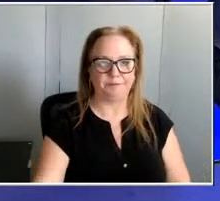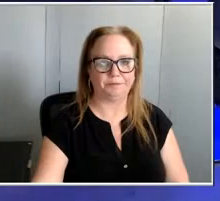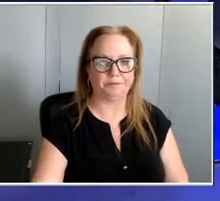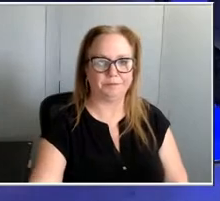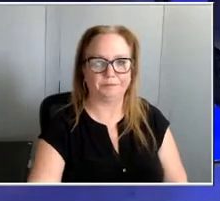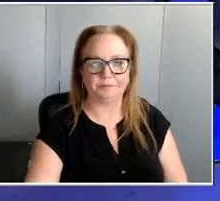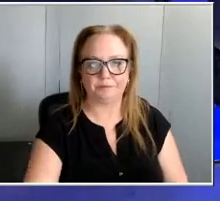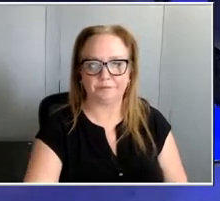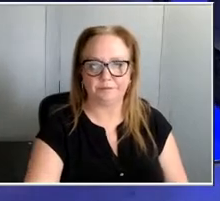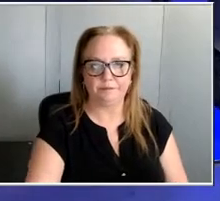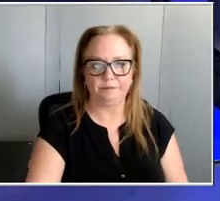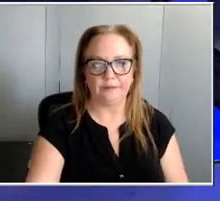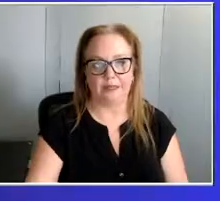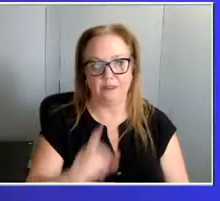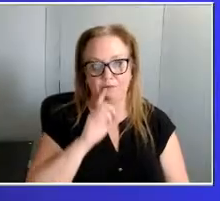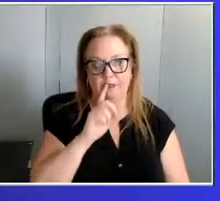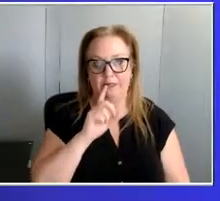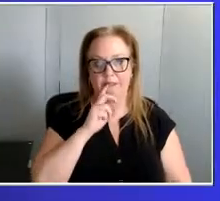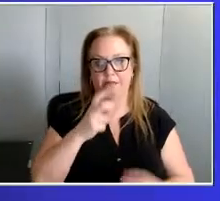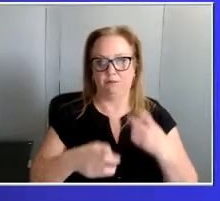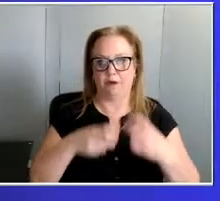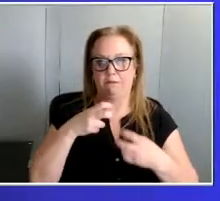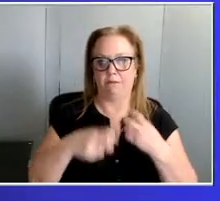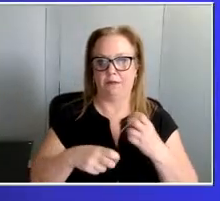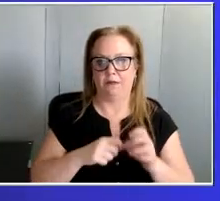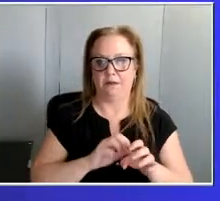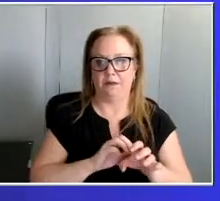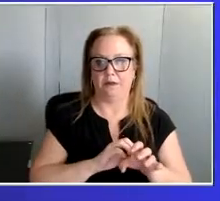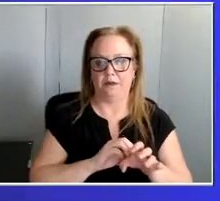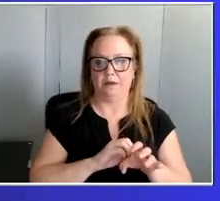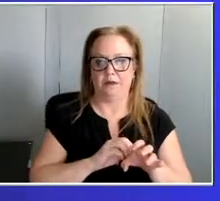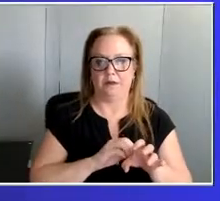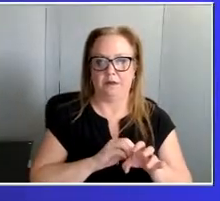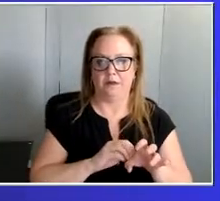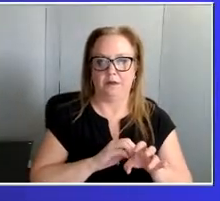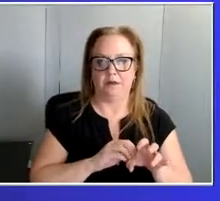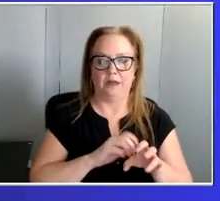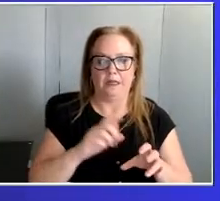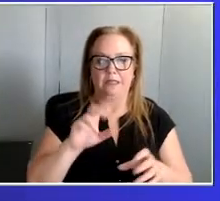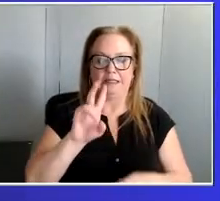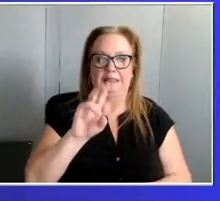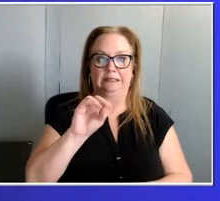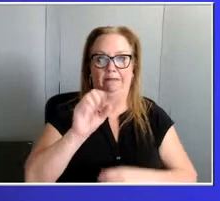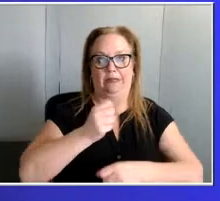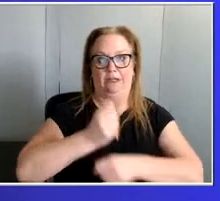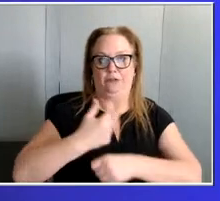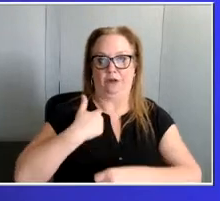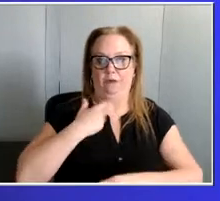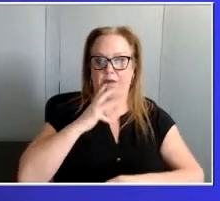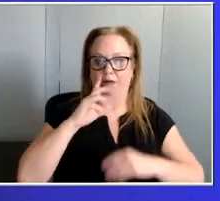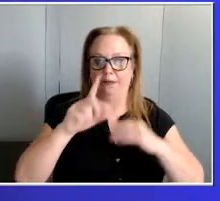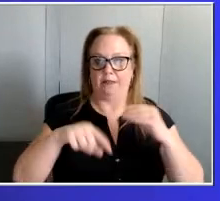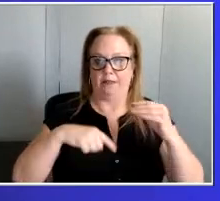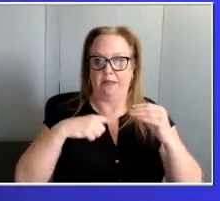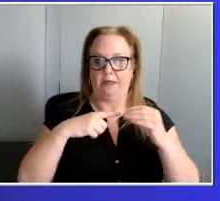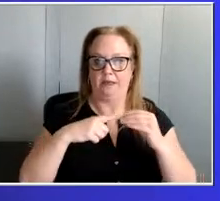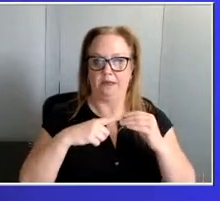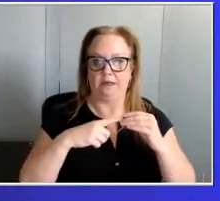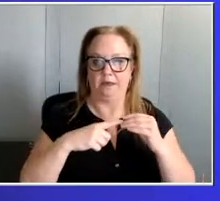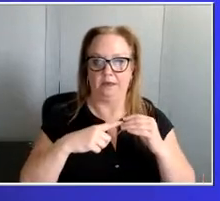an age-old problem, right? As Dr. Mosier mentioned, 70 years ago, the dean at the time,